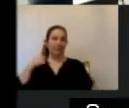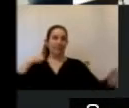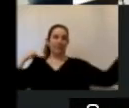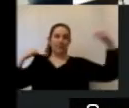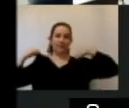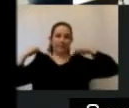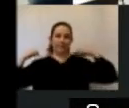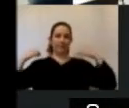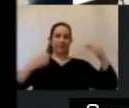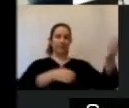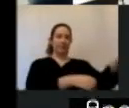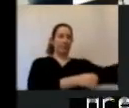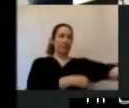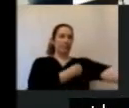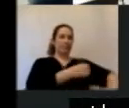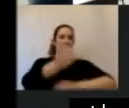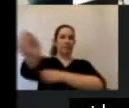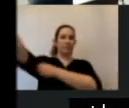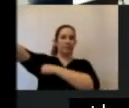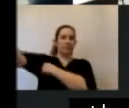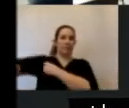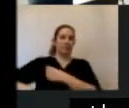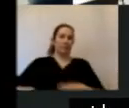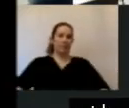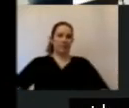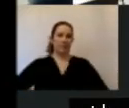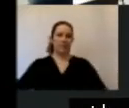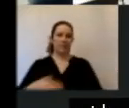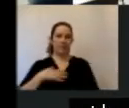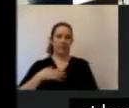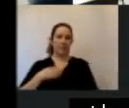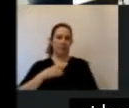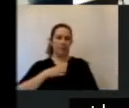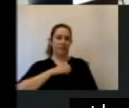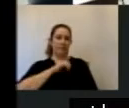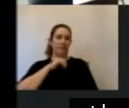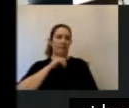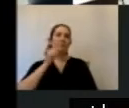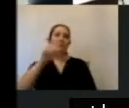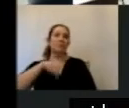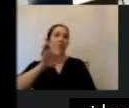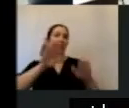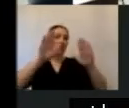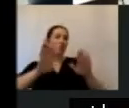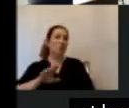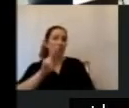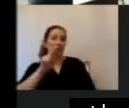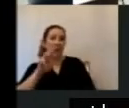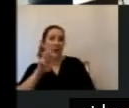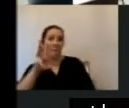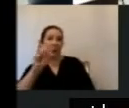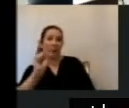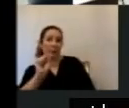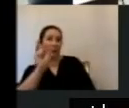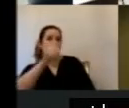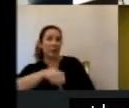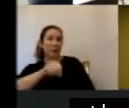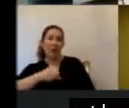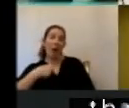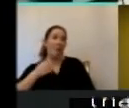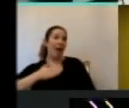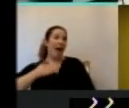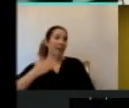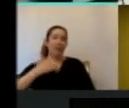statistics on people who are hard of hearing? Because since that is even